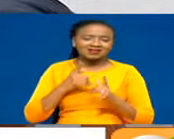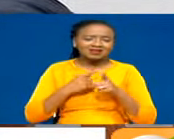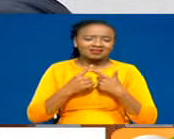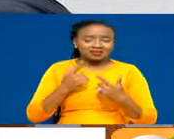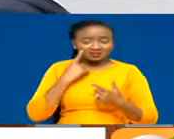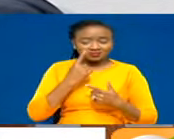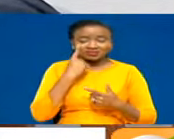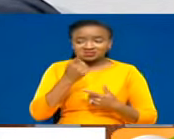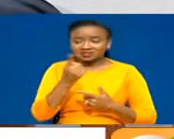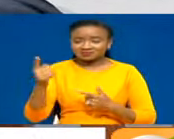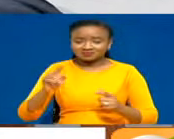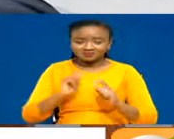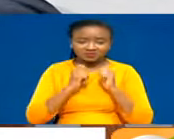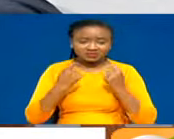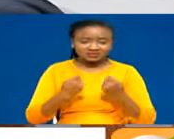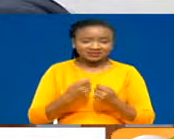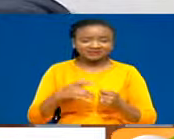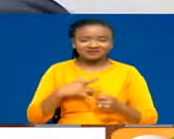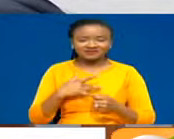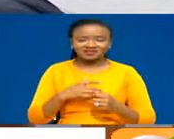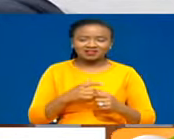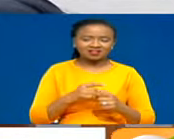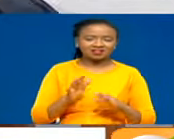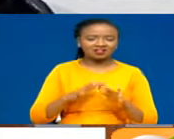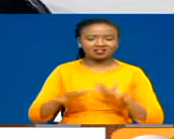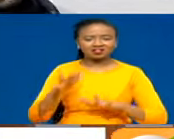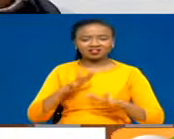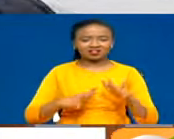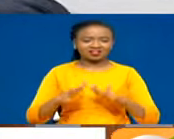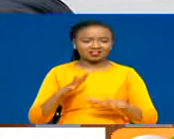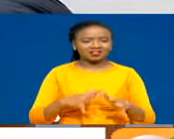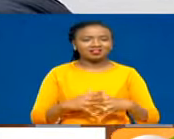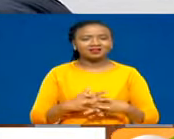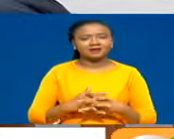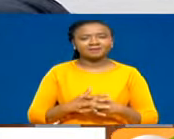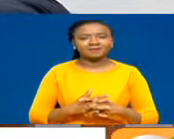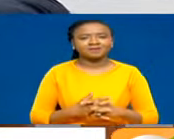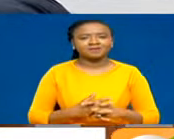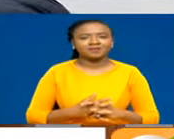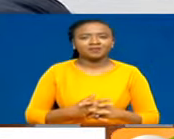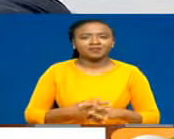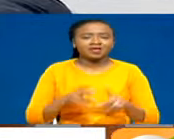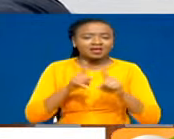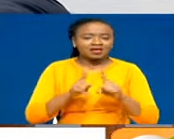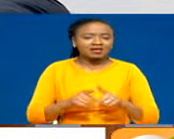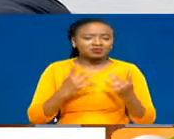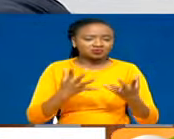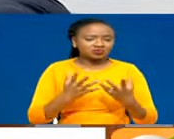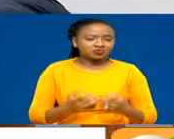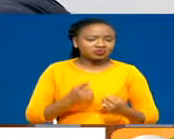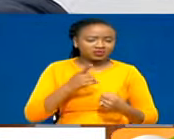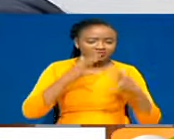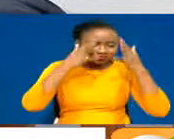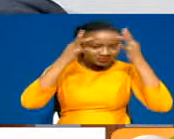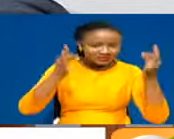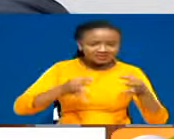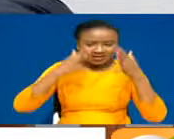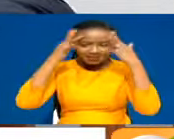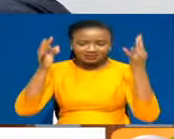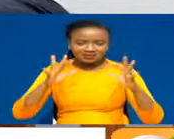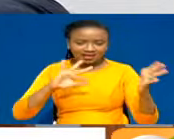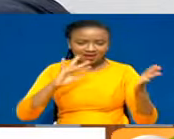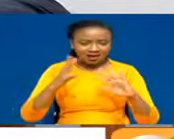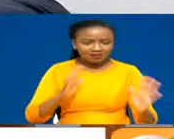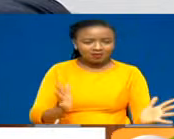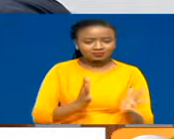see the team starting to level out, you know, like a little bit, and you kind of have to make those decisions. But this